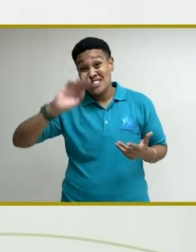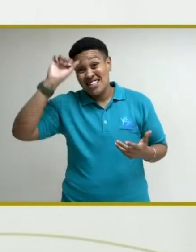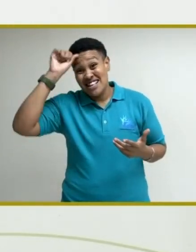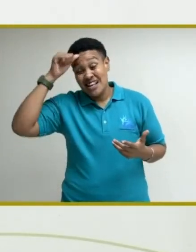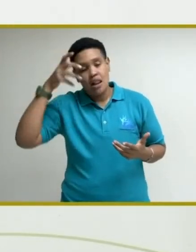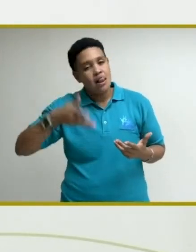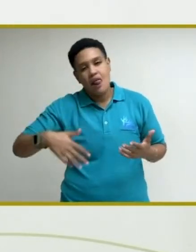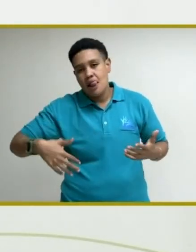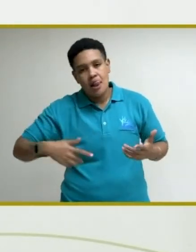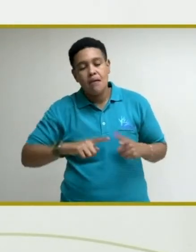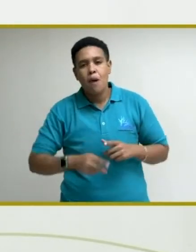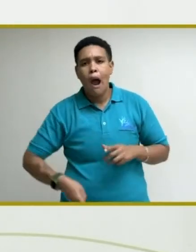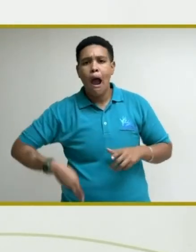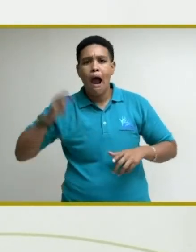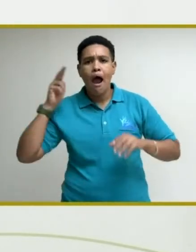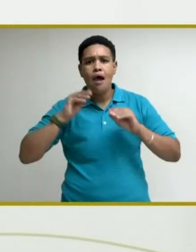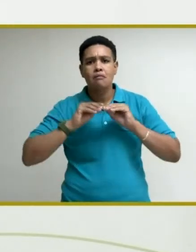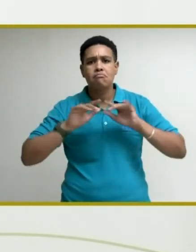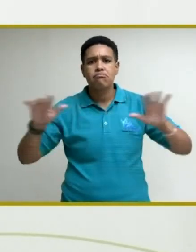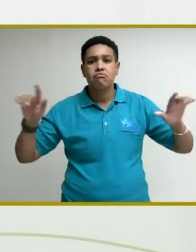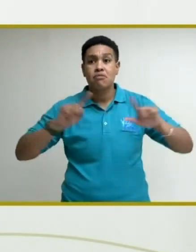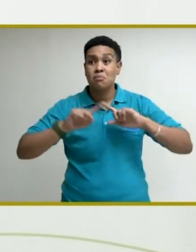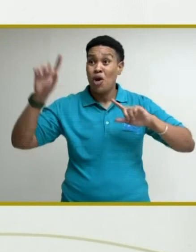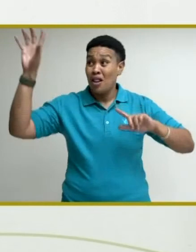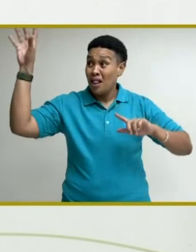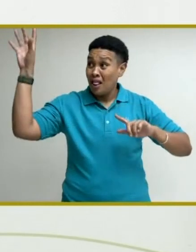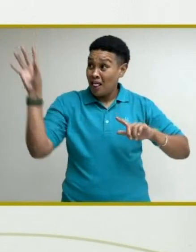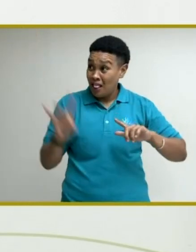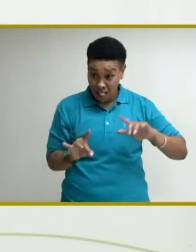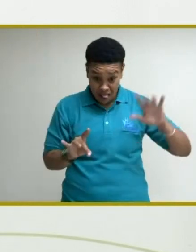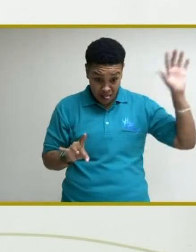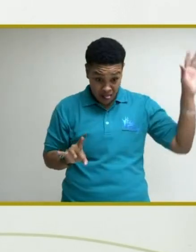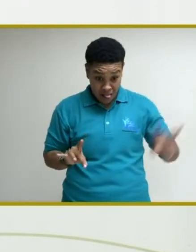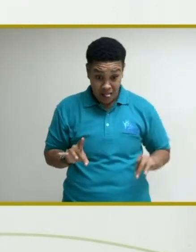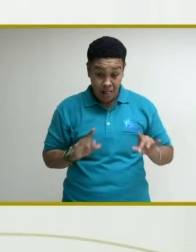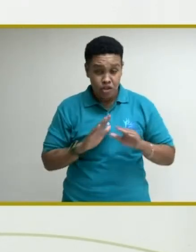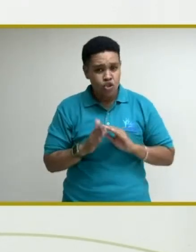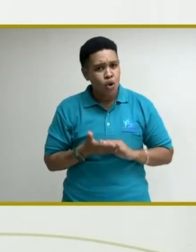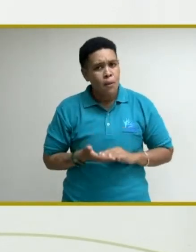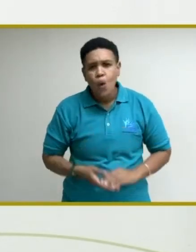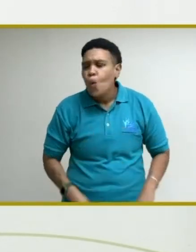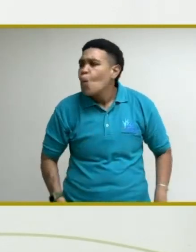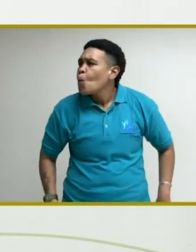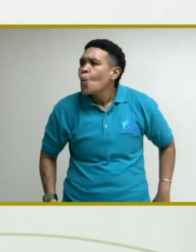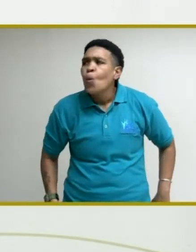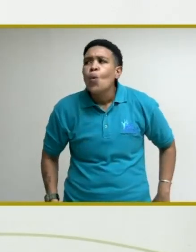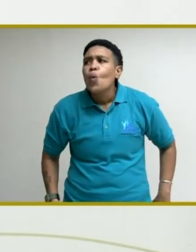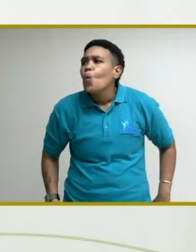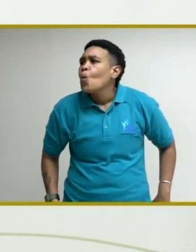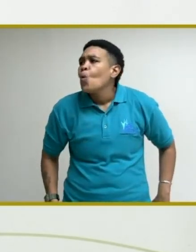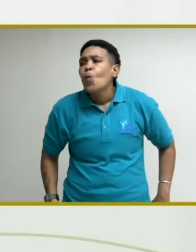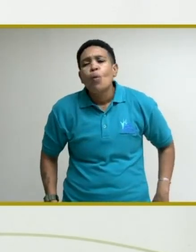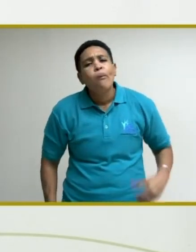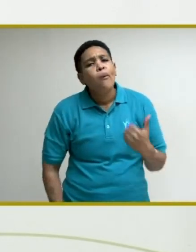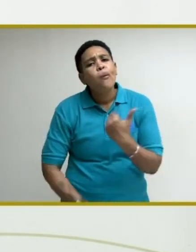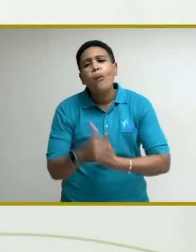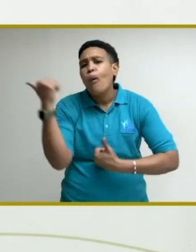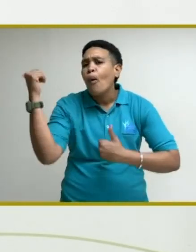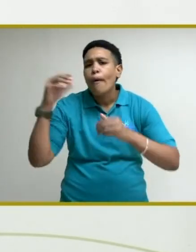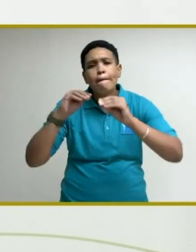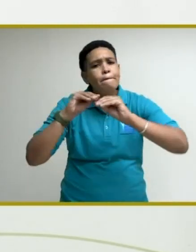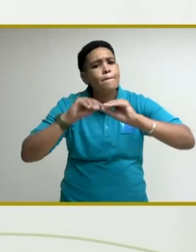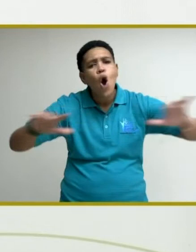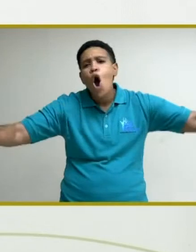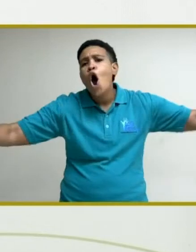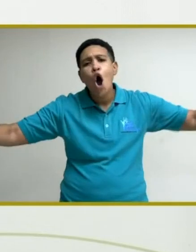the introduction of those in country, because they are now in several countries outside of Brazil and India, can put